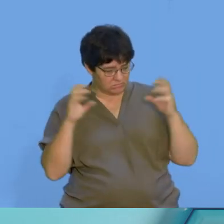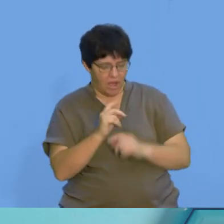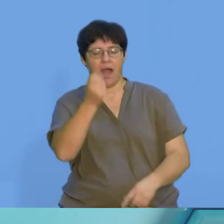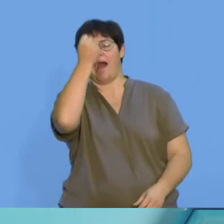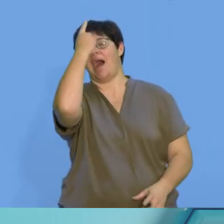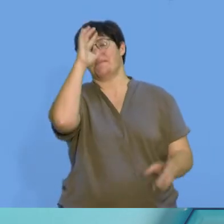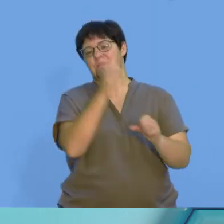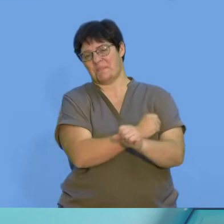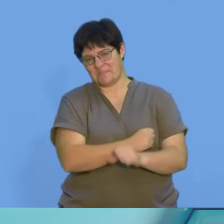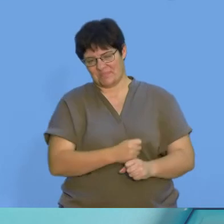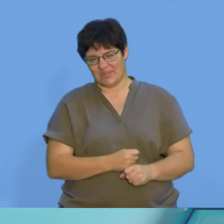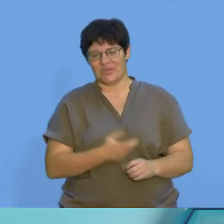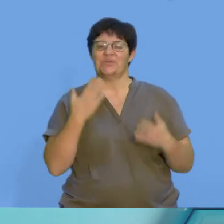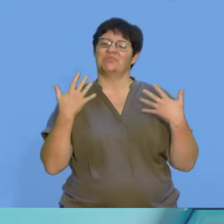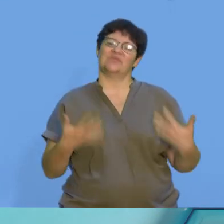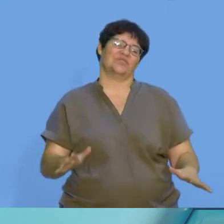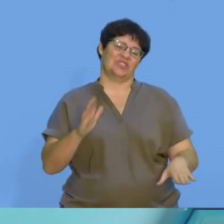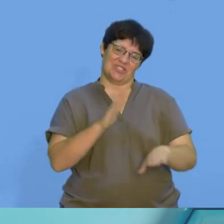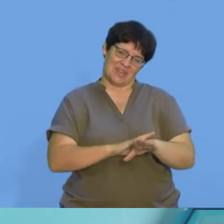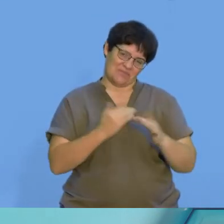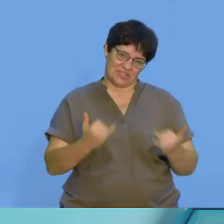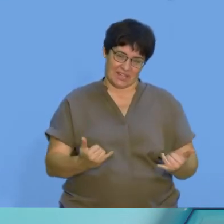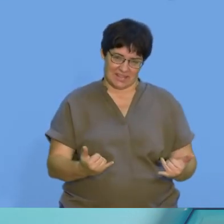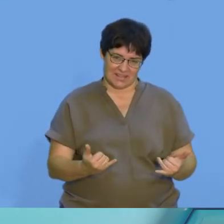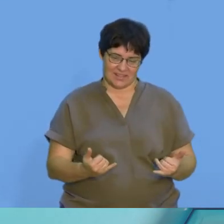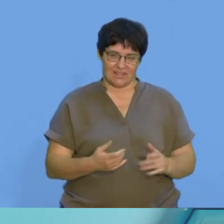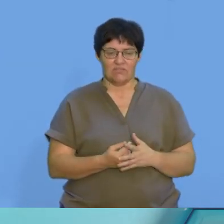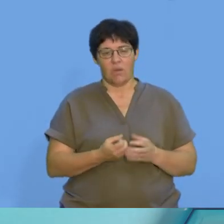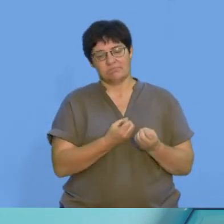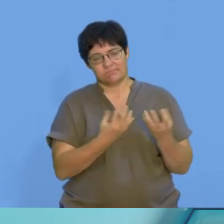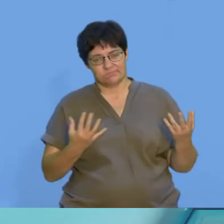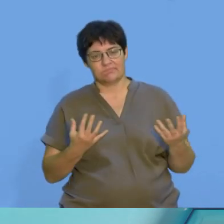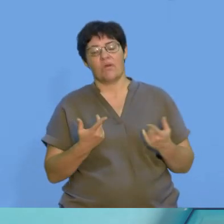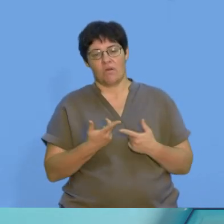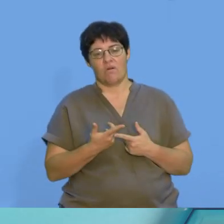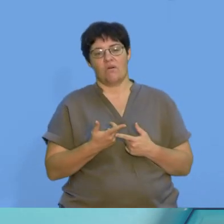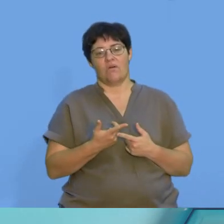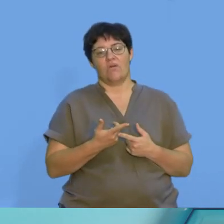a lot of sense when it all comes together. So that's the time that we have for today in terms of,